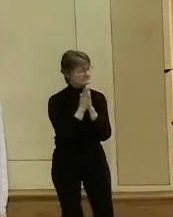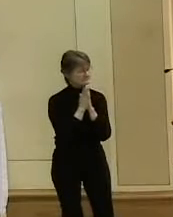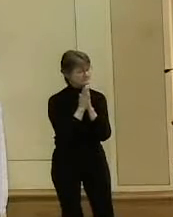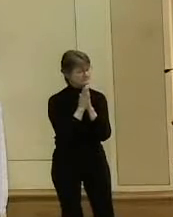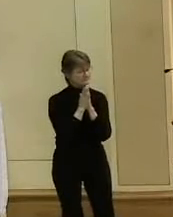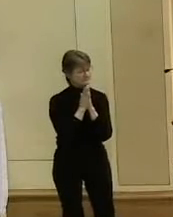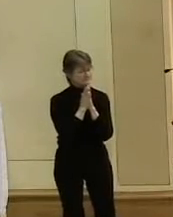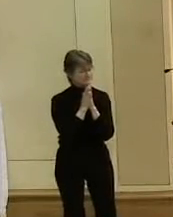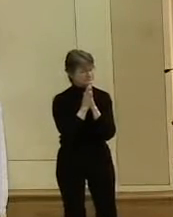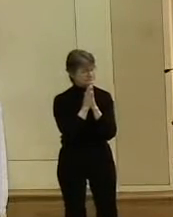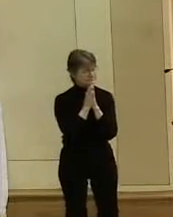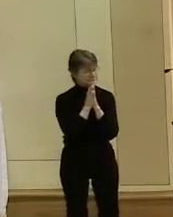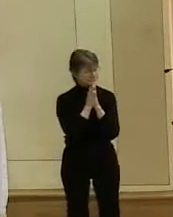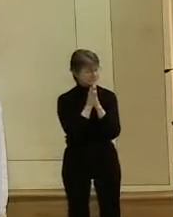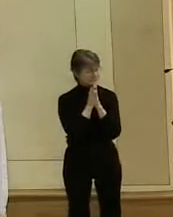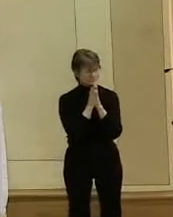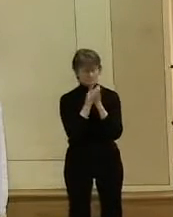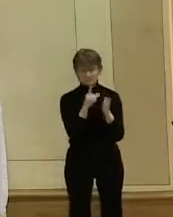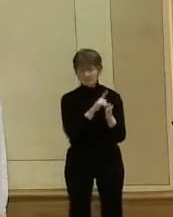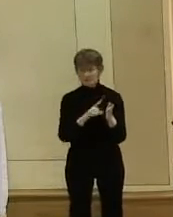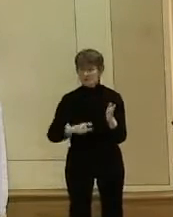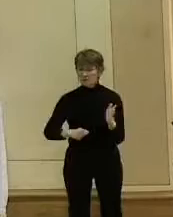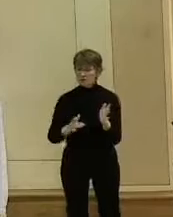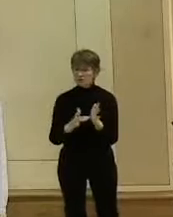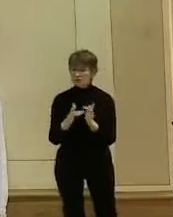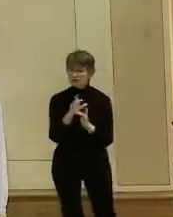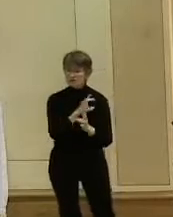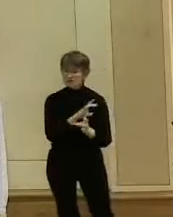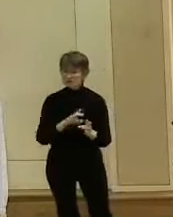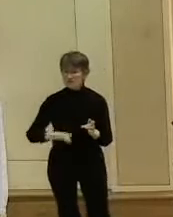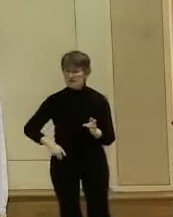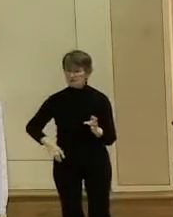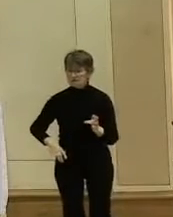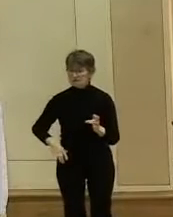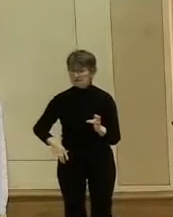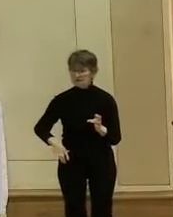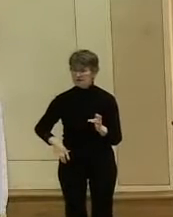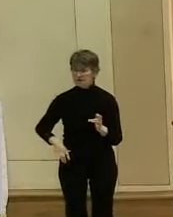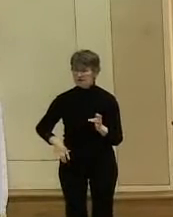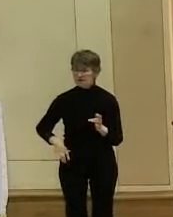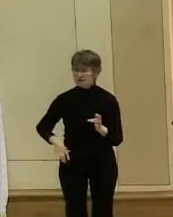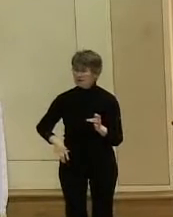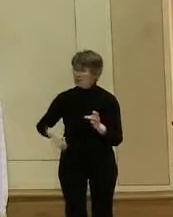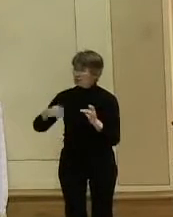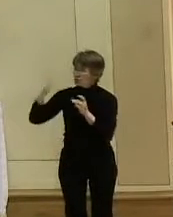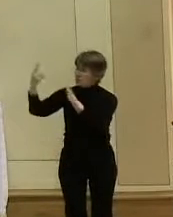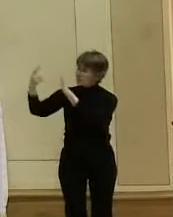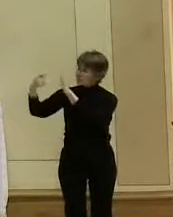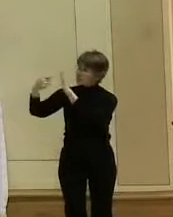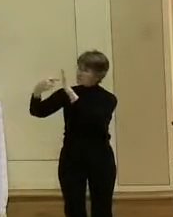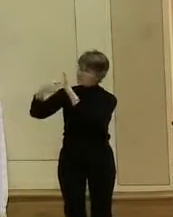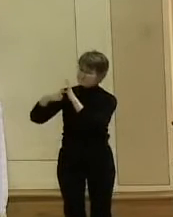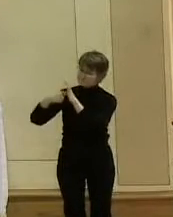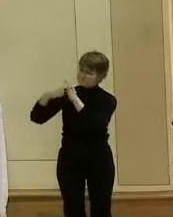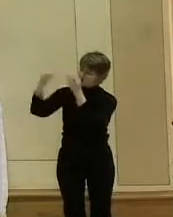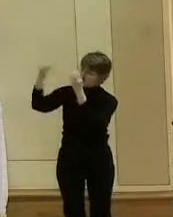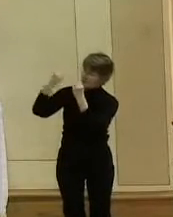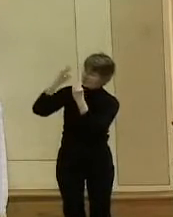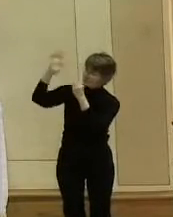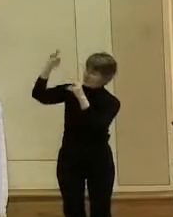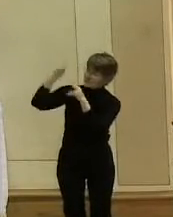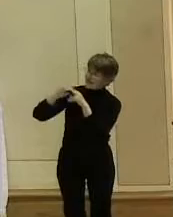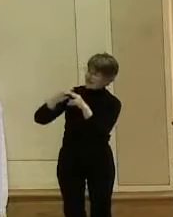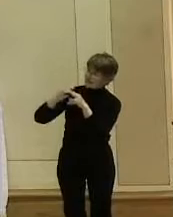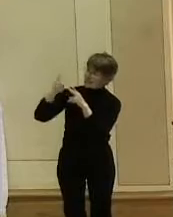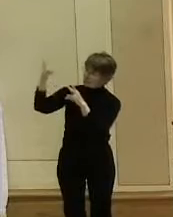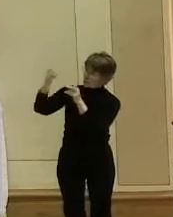Amen. Lord Jesus Christ, you have revealed your name, and you are God with